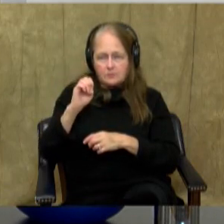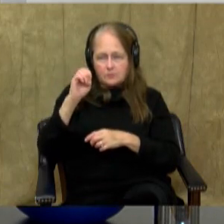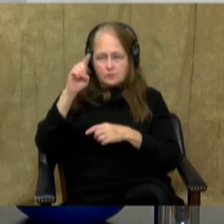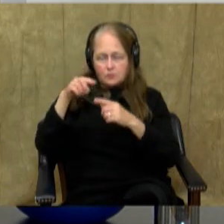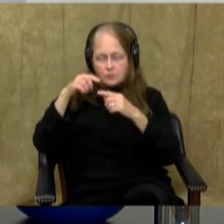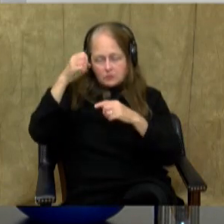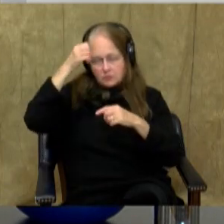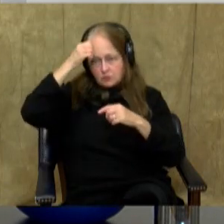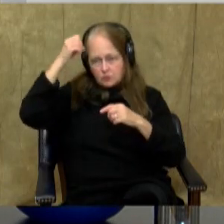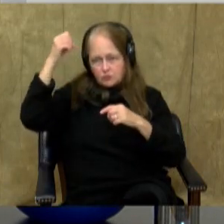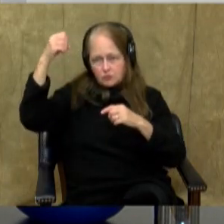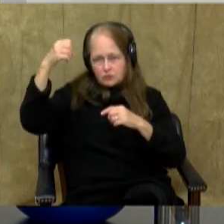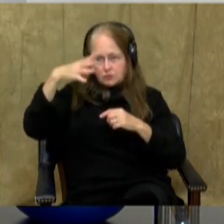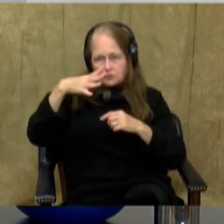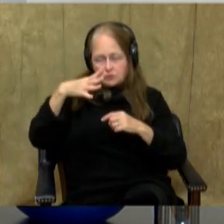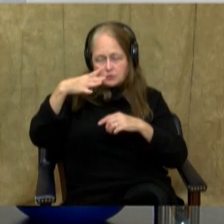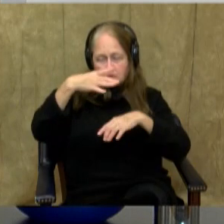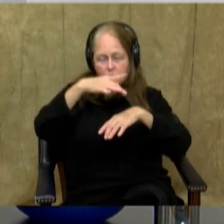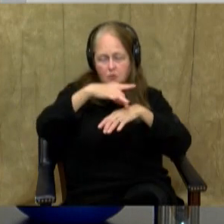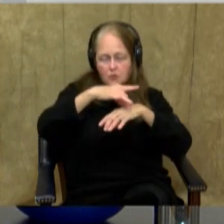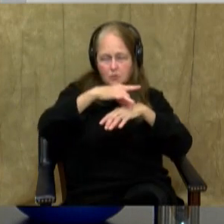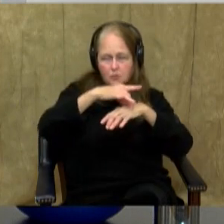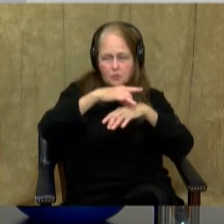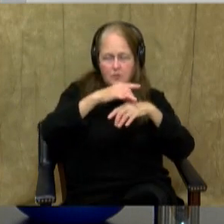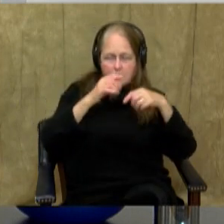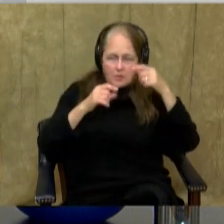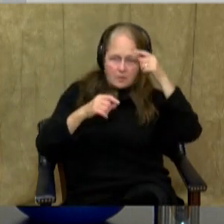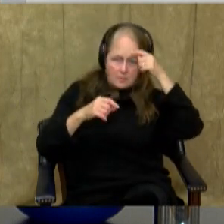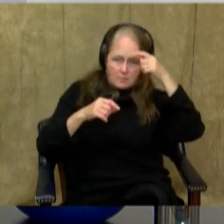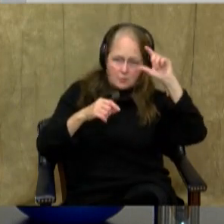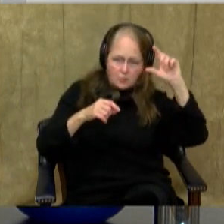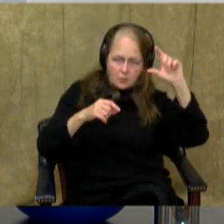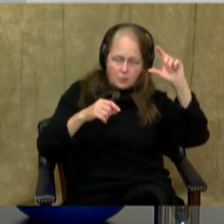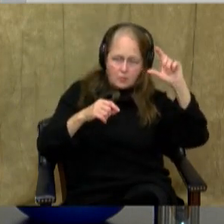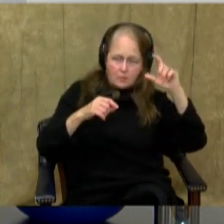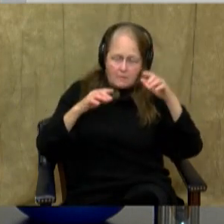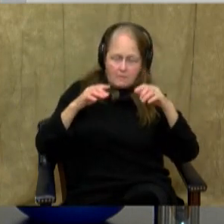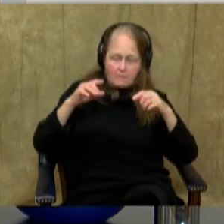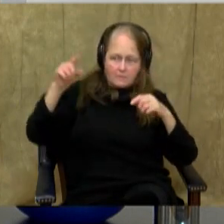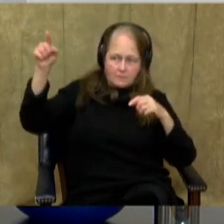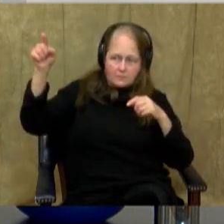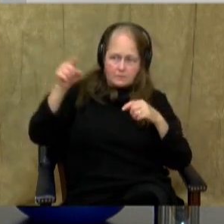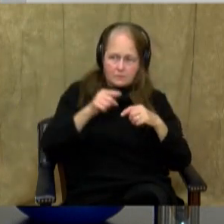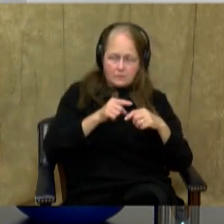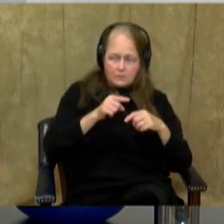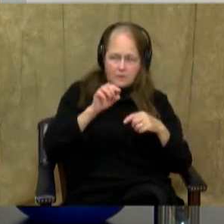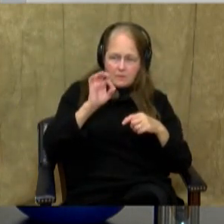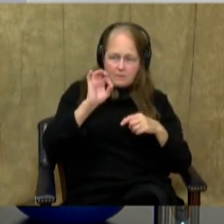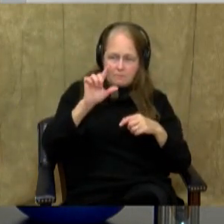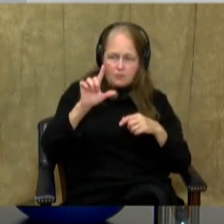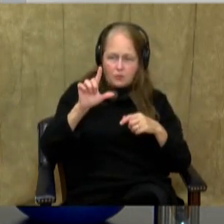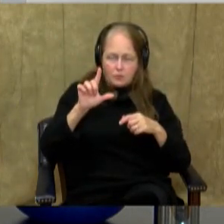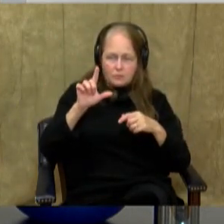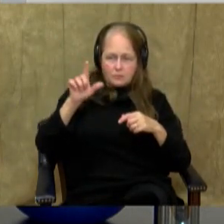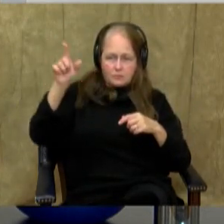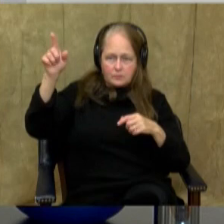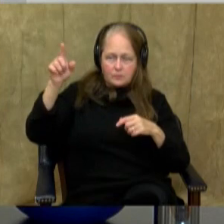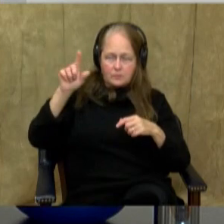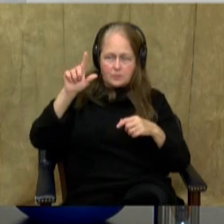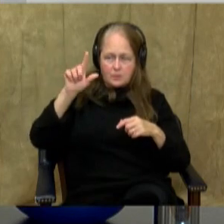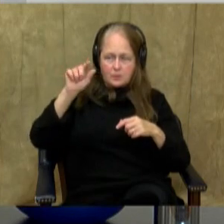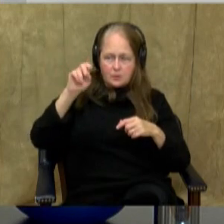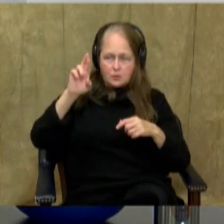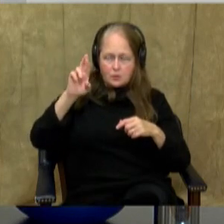when the sun, the Earth, and the moon line up in full position. A lunar eclipse can